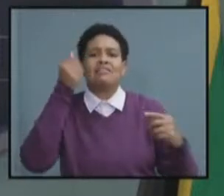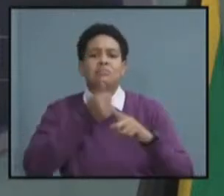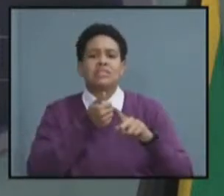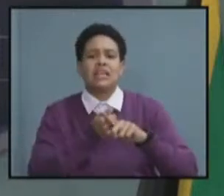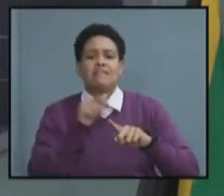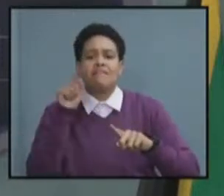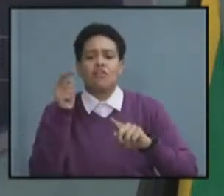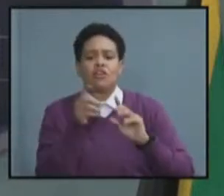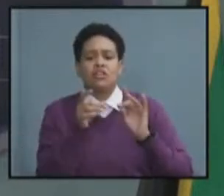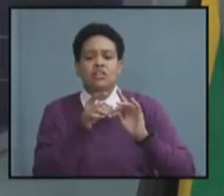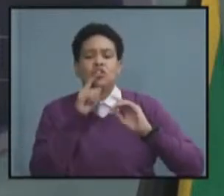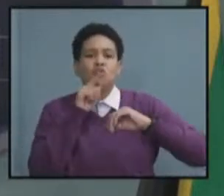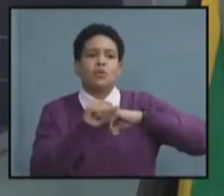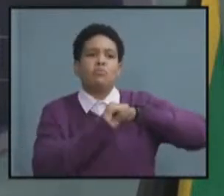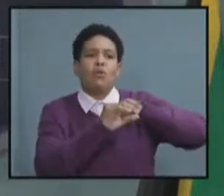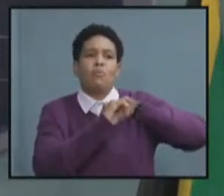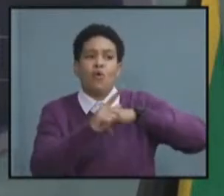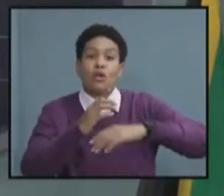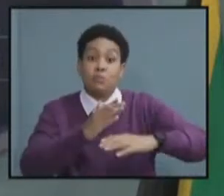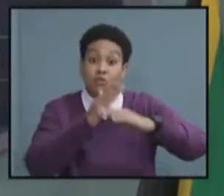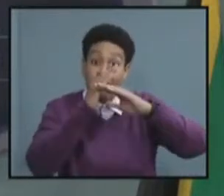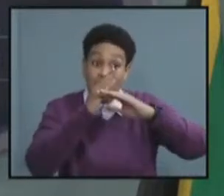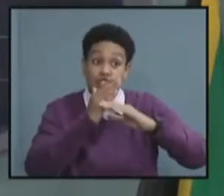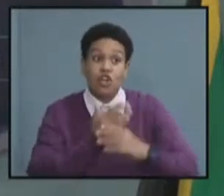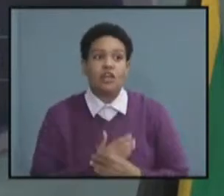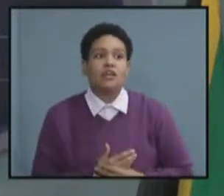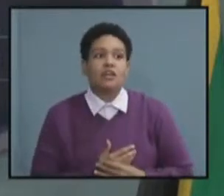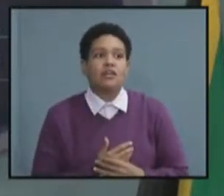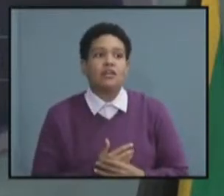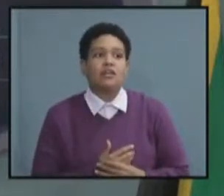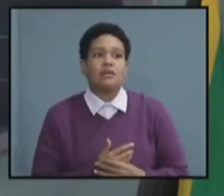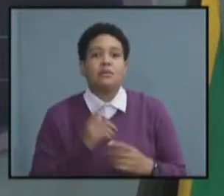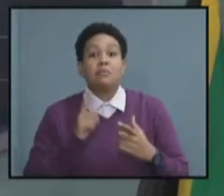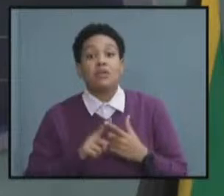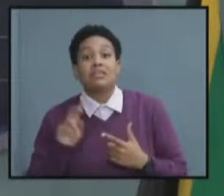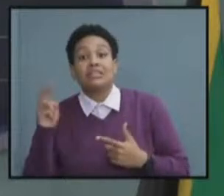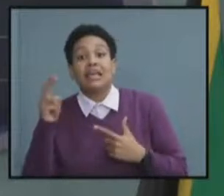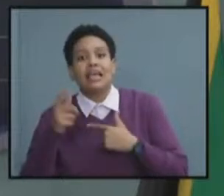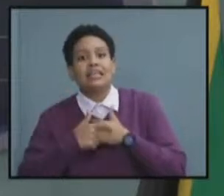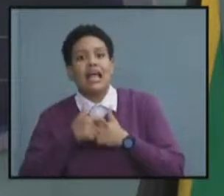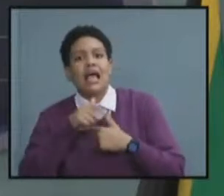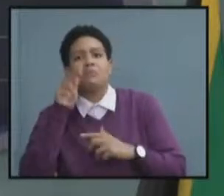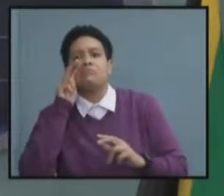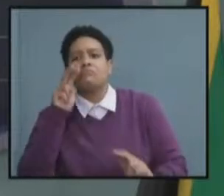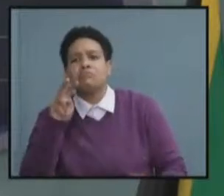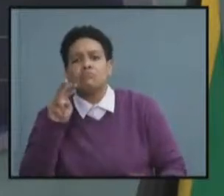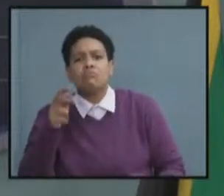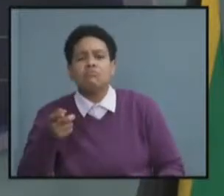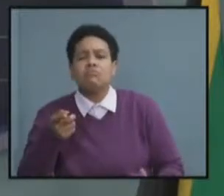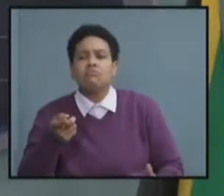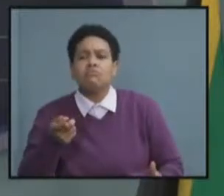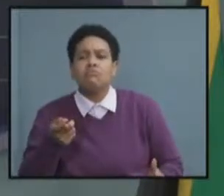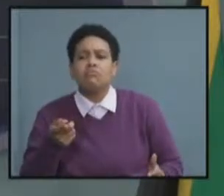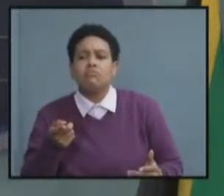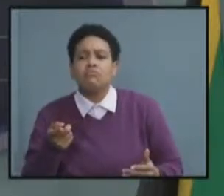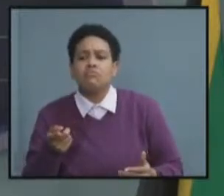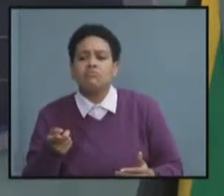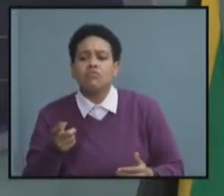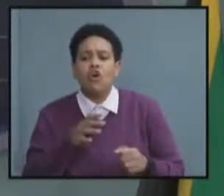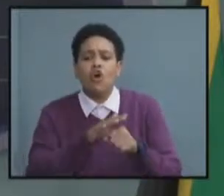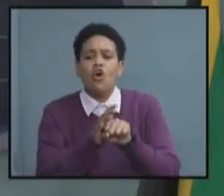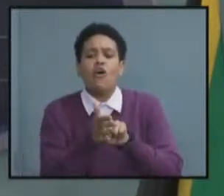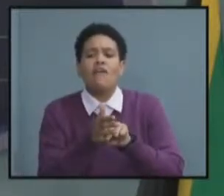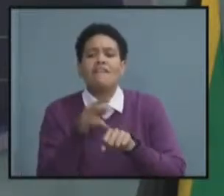first instance to promote prevention, and in the second instance to treat to the extent that the